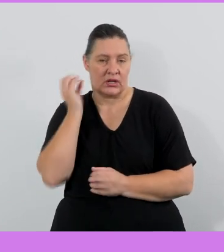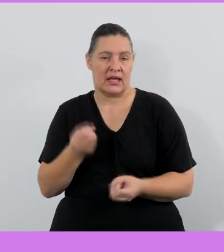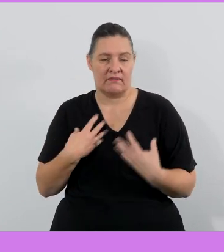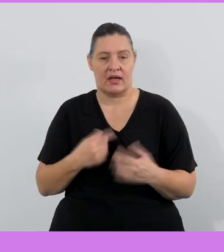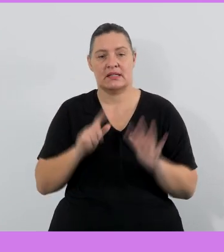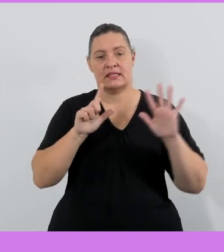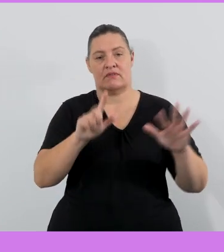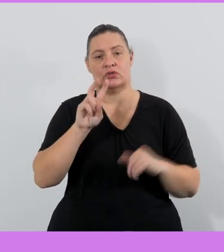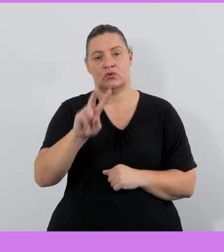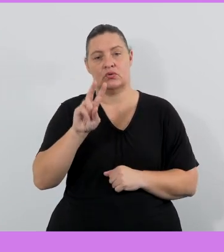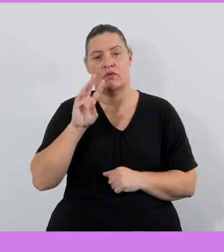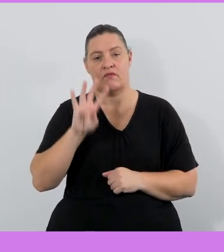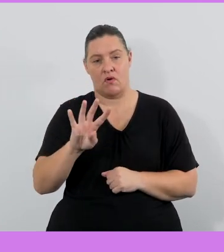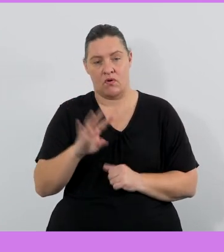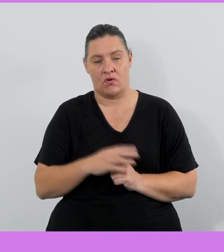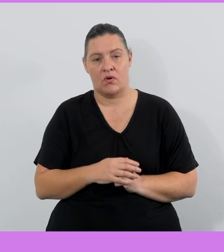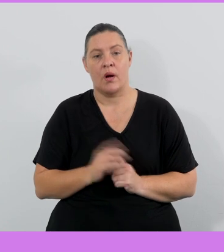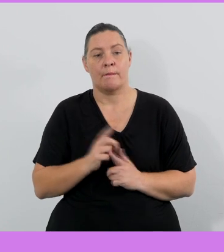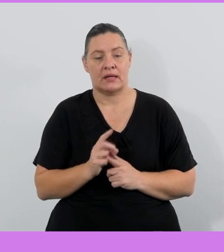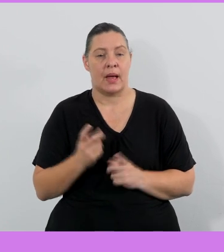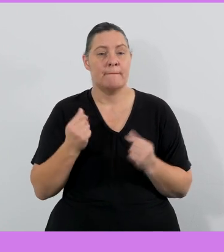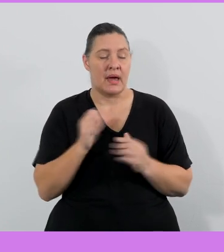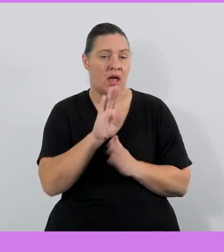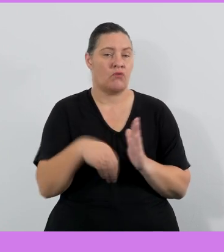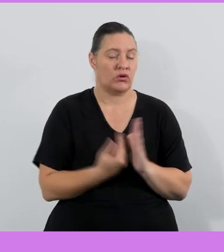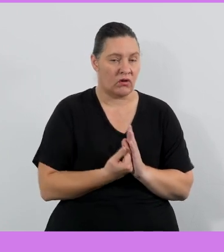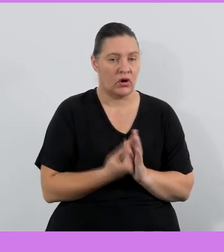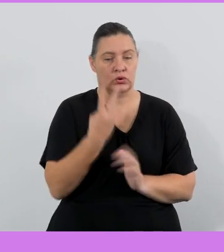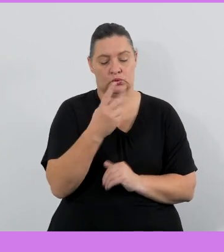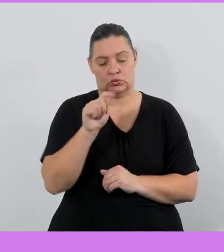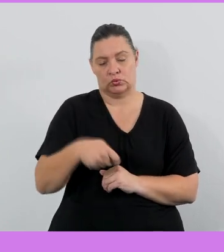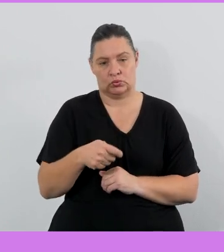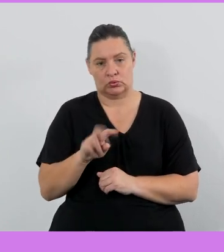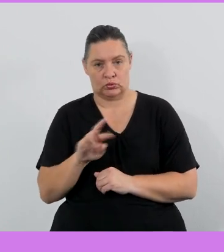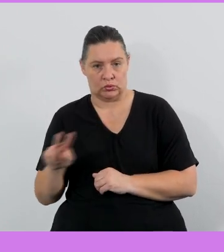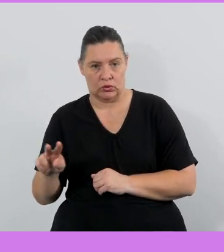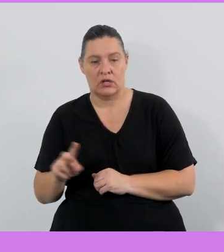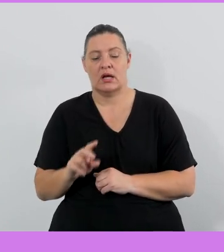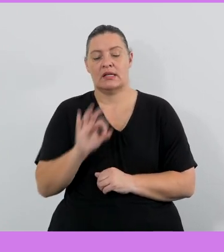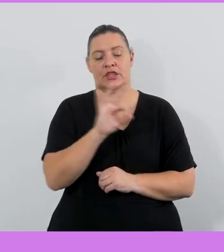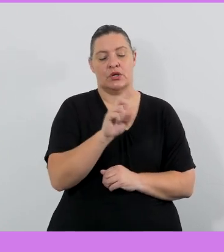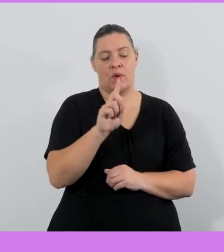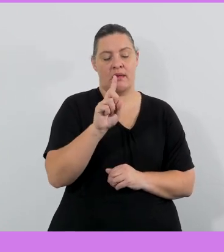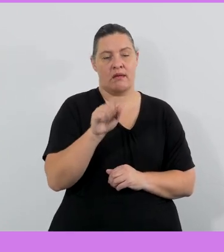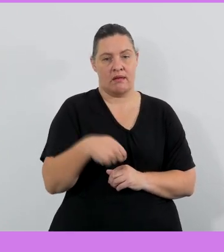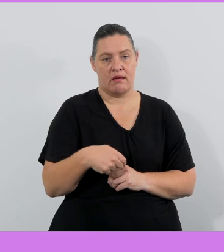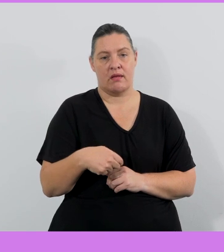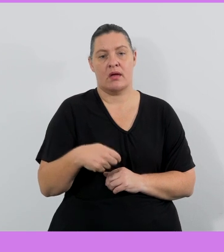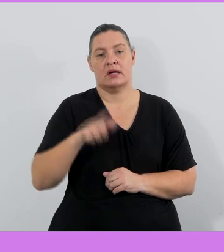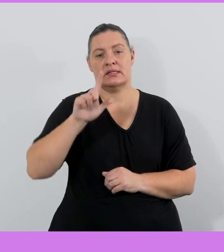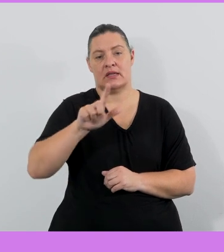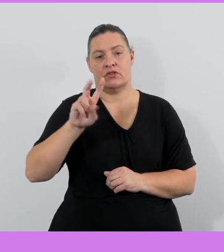you 724, but with money we round off to 2 decimal places. So therefore it is 31 rand